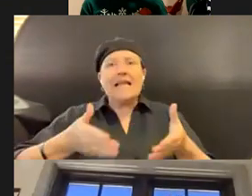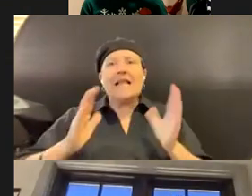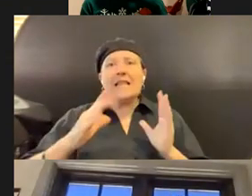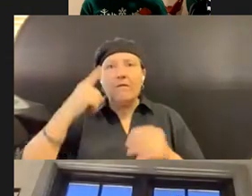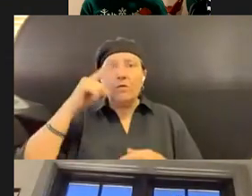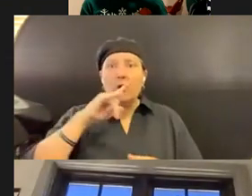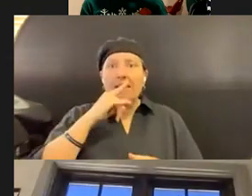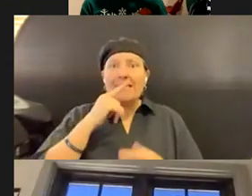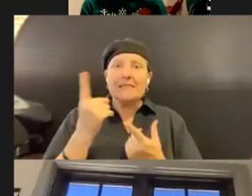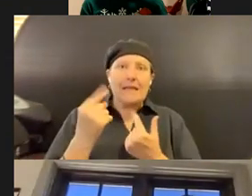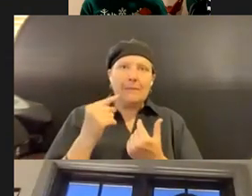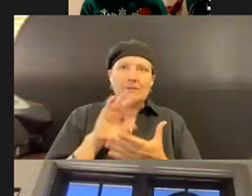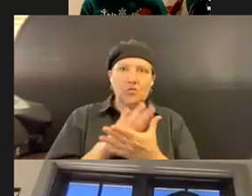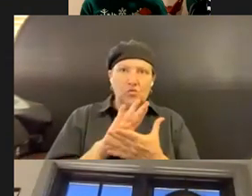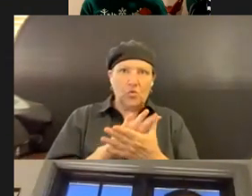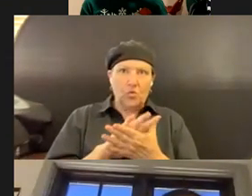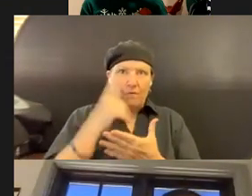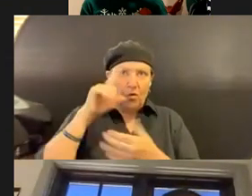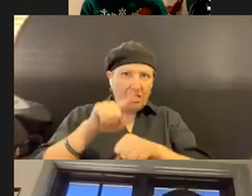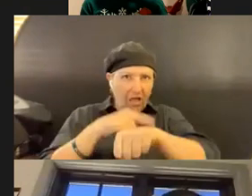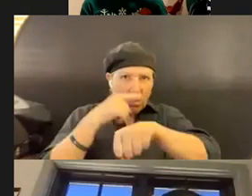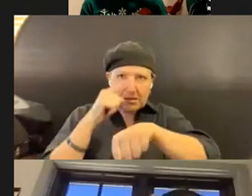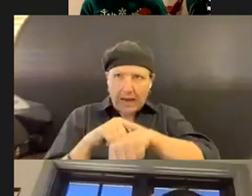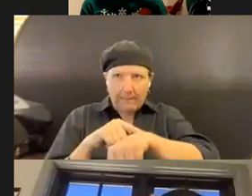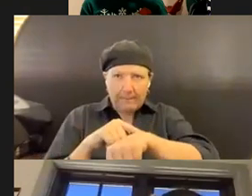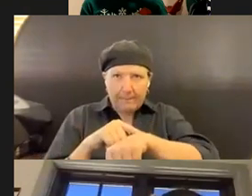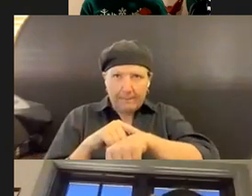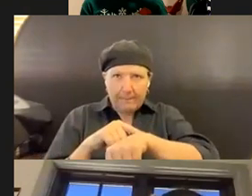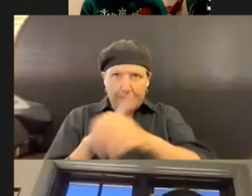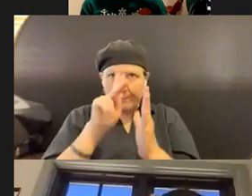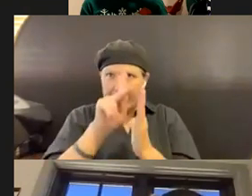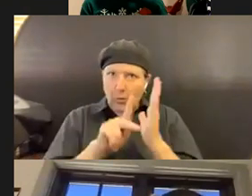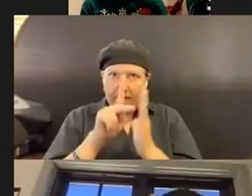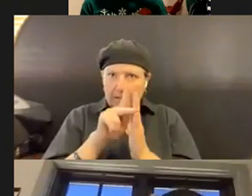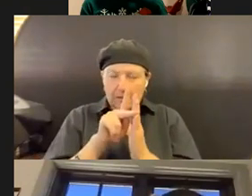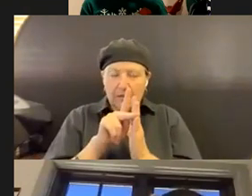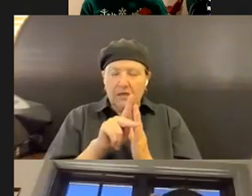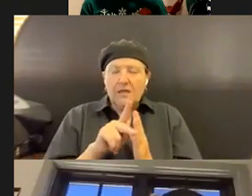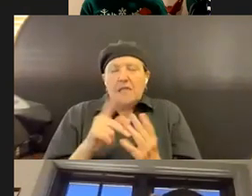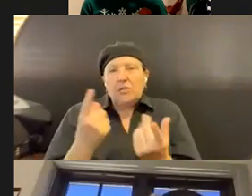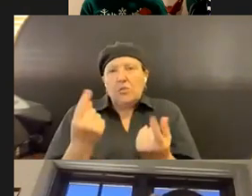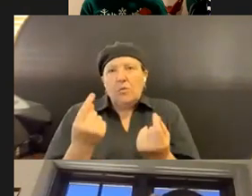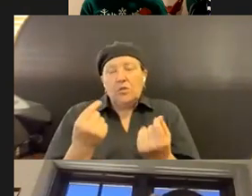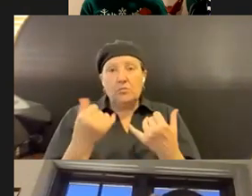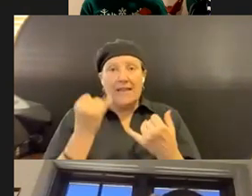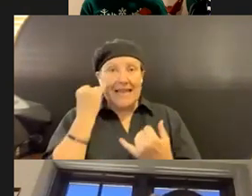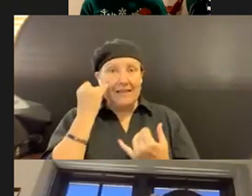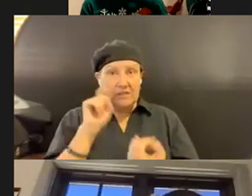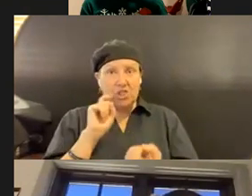on campus for extended periods of time. So that's where we are. If that